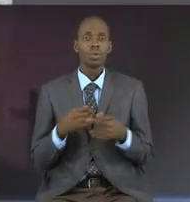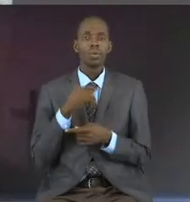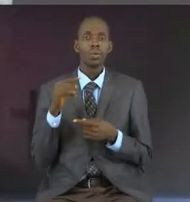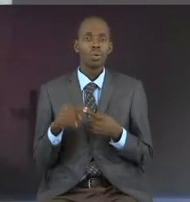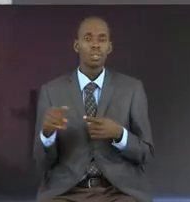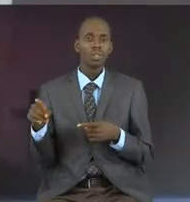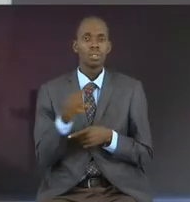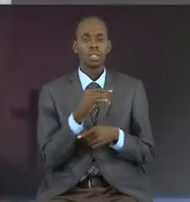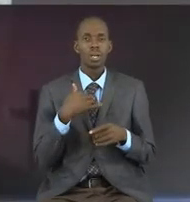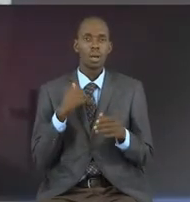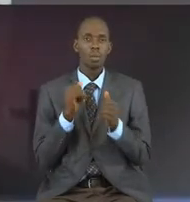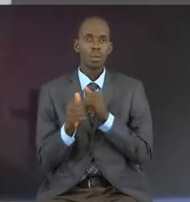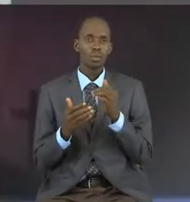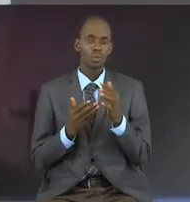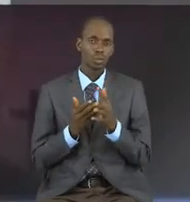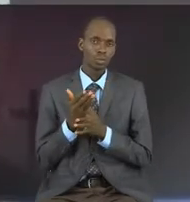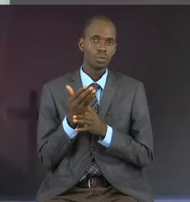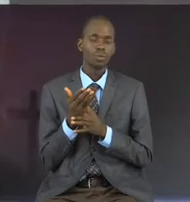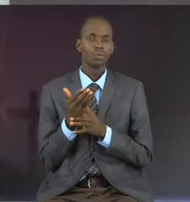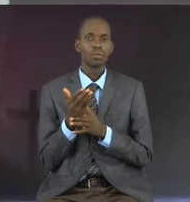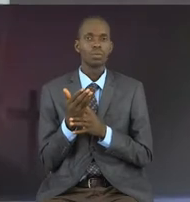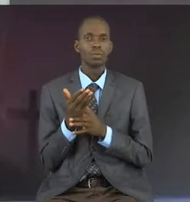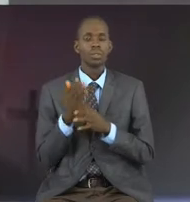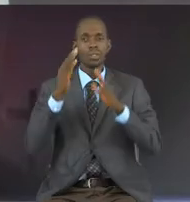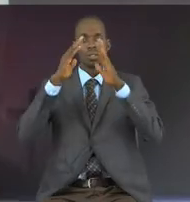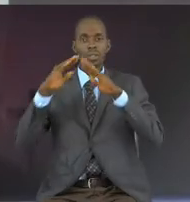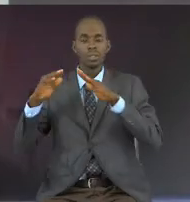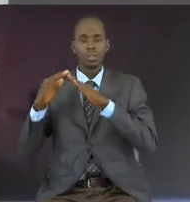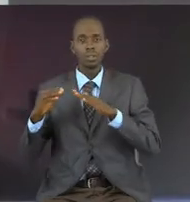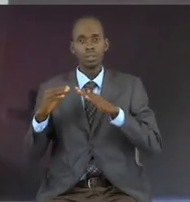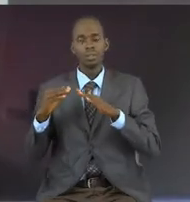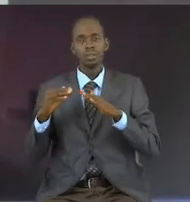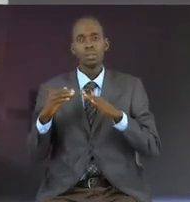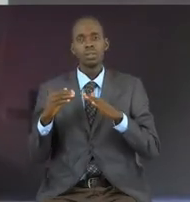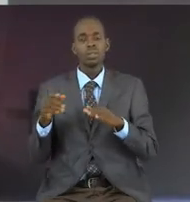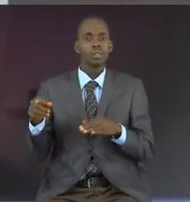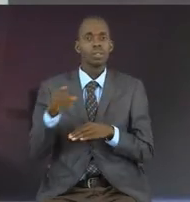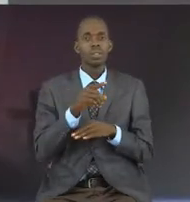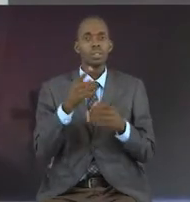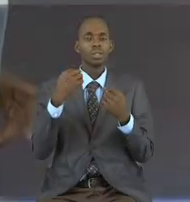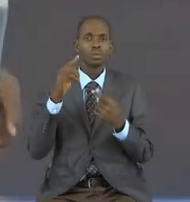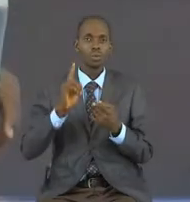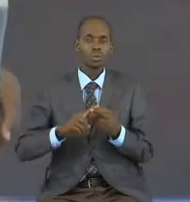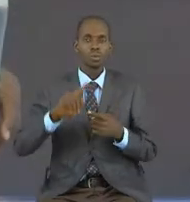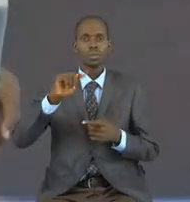through Amphipolis and Apollonia, they came to Thessalonica,